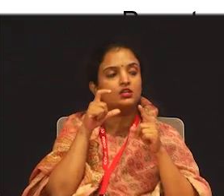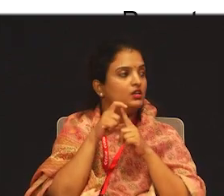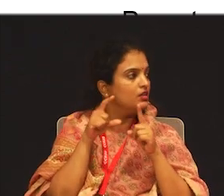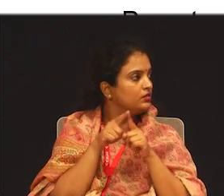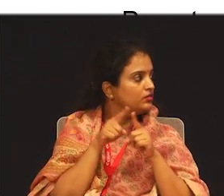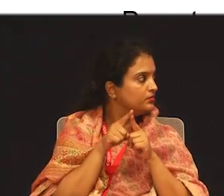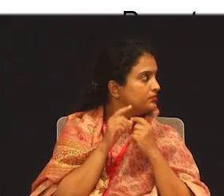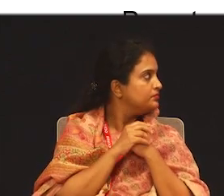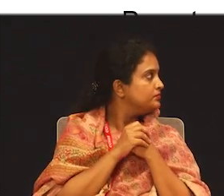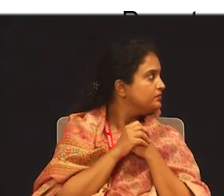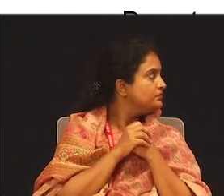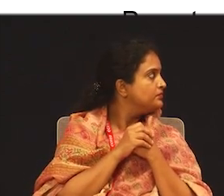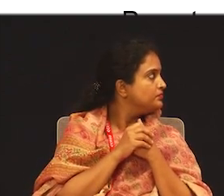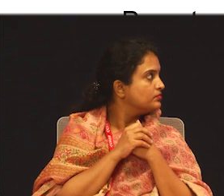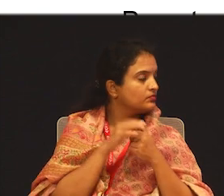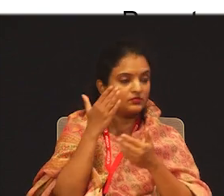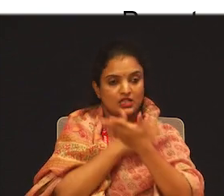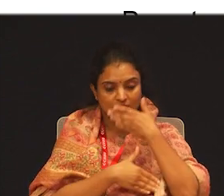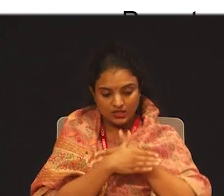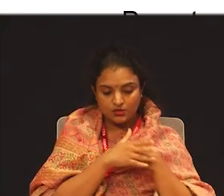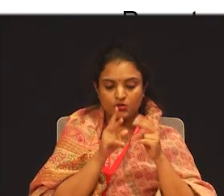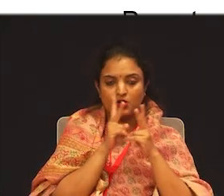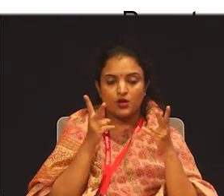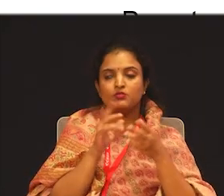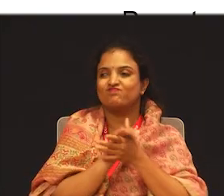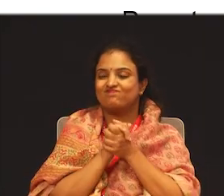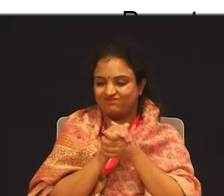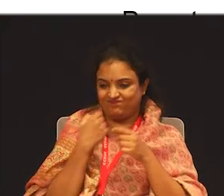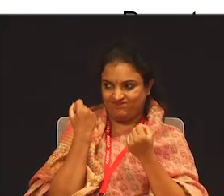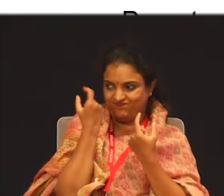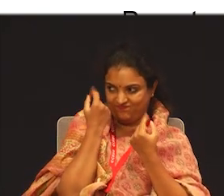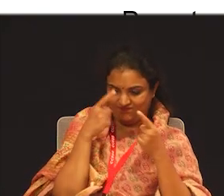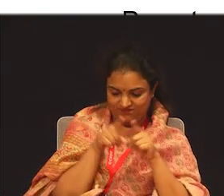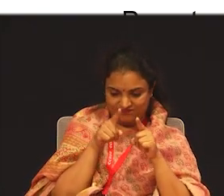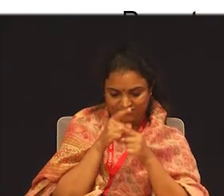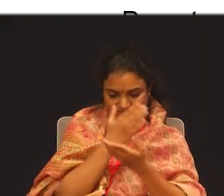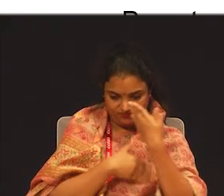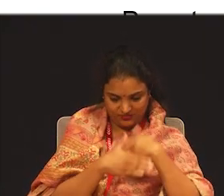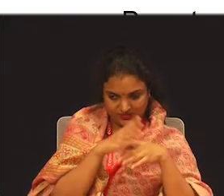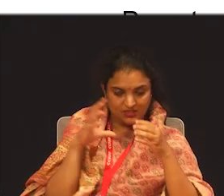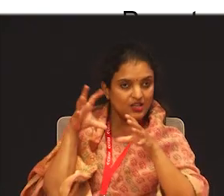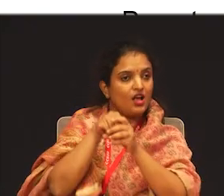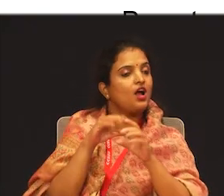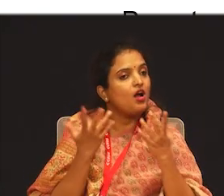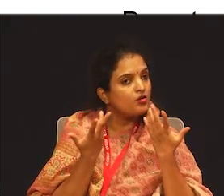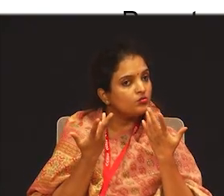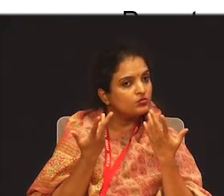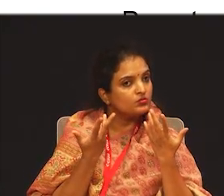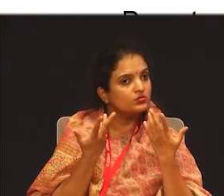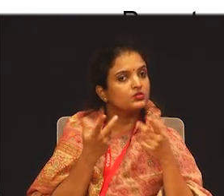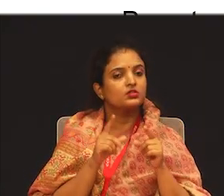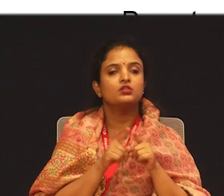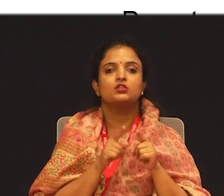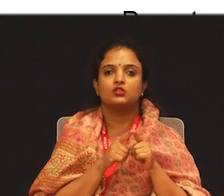make the children without disabilities sensitive and friendly to the children with disabilities? Of course, there